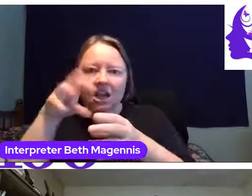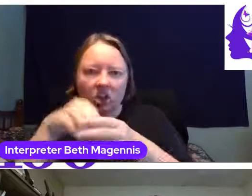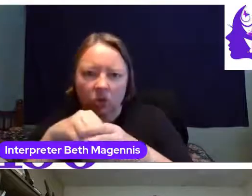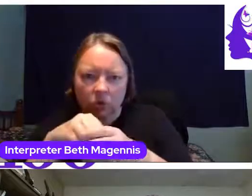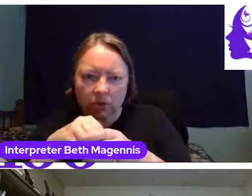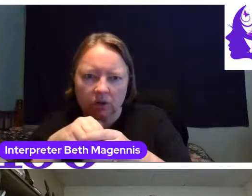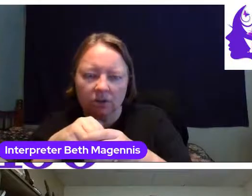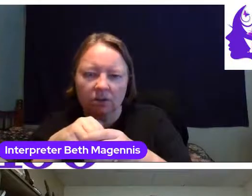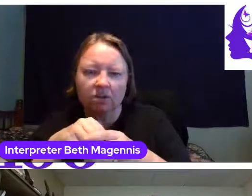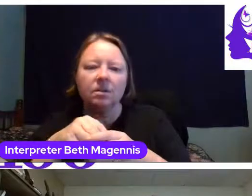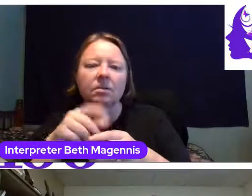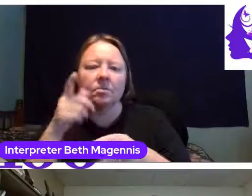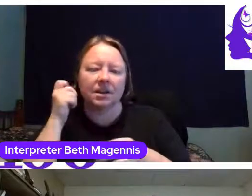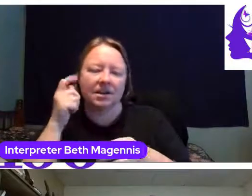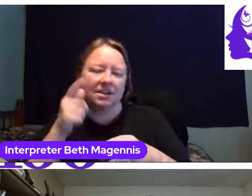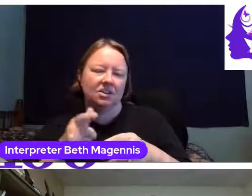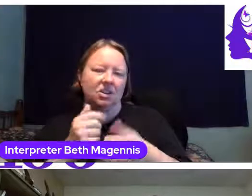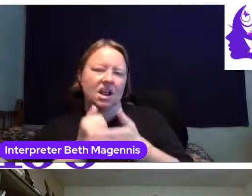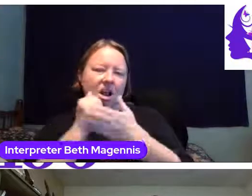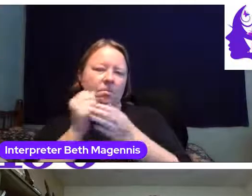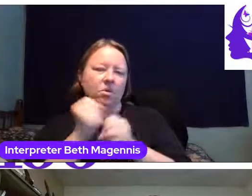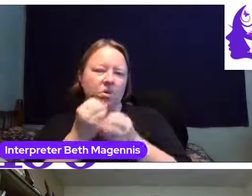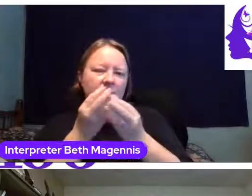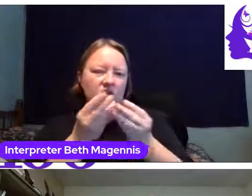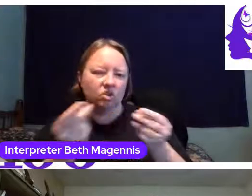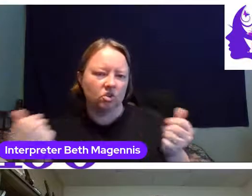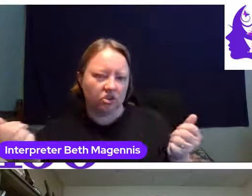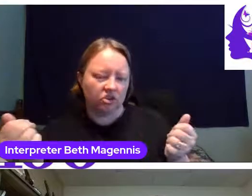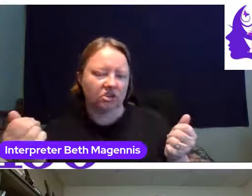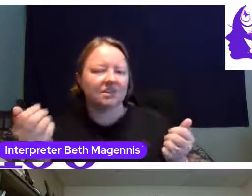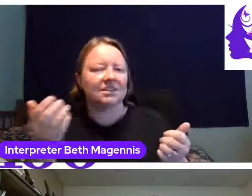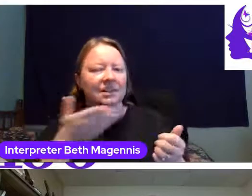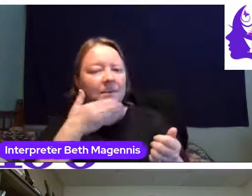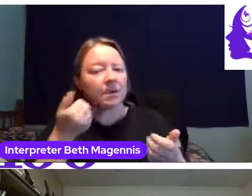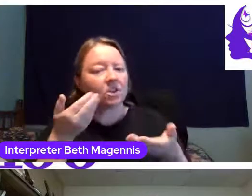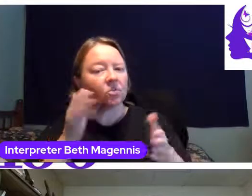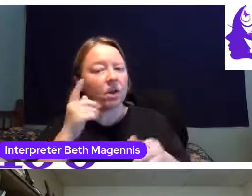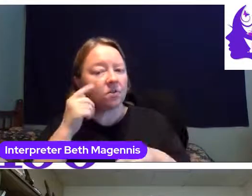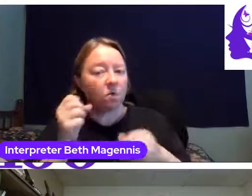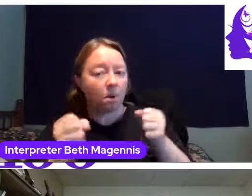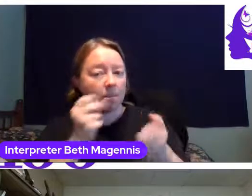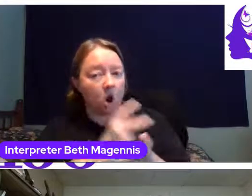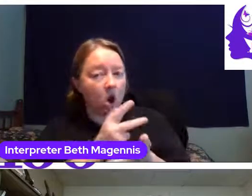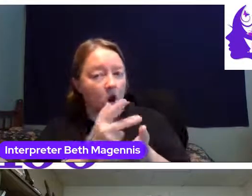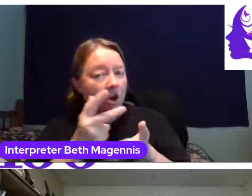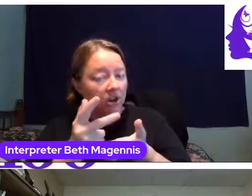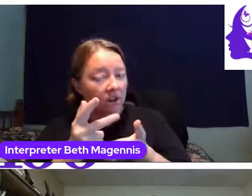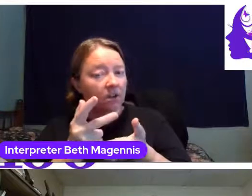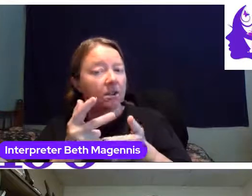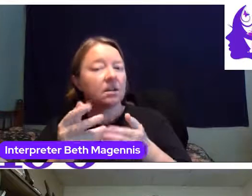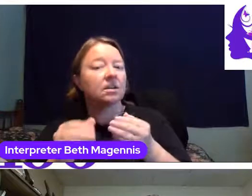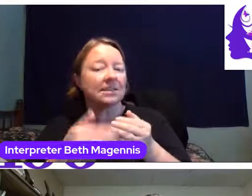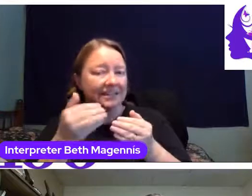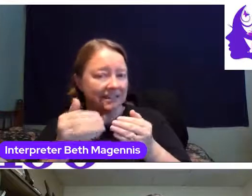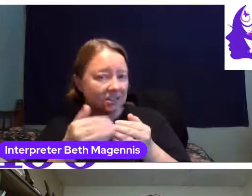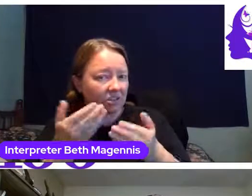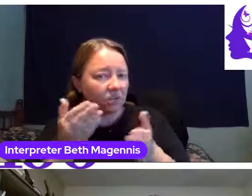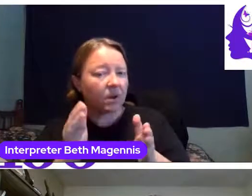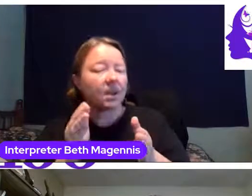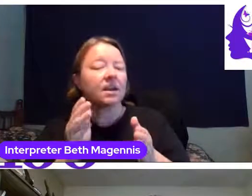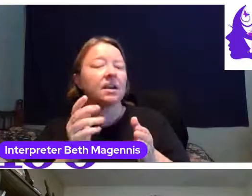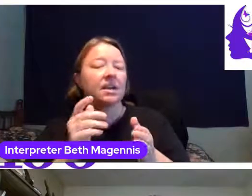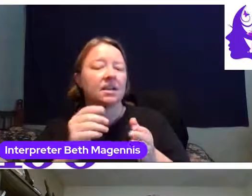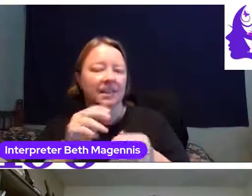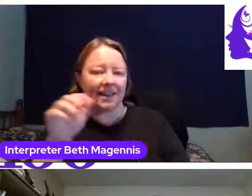help craft those solutions. And here's how best way to do parking, a more convenient way. And